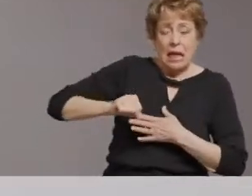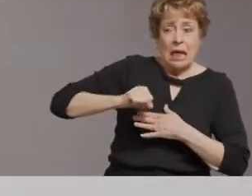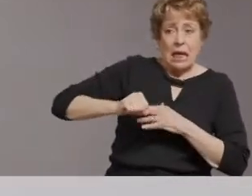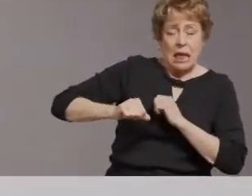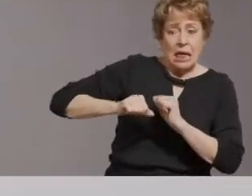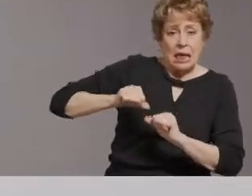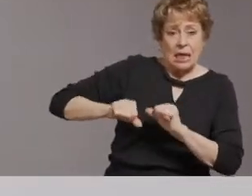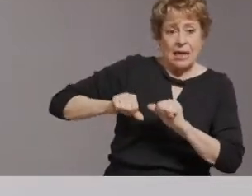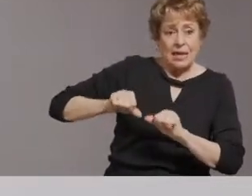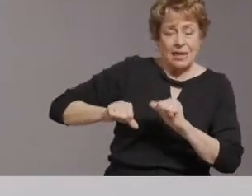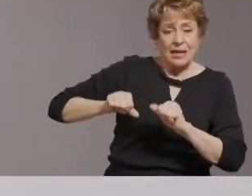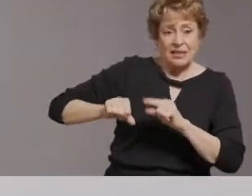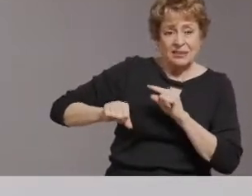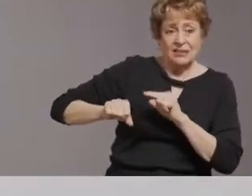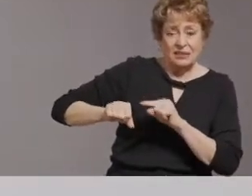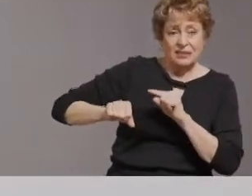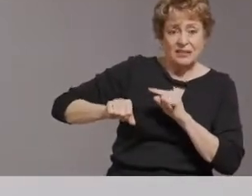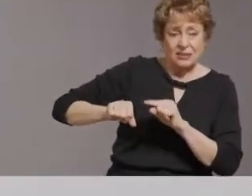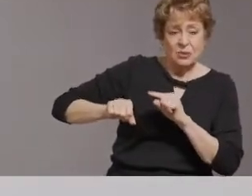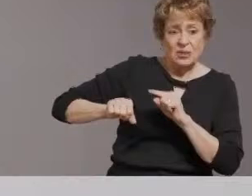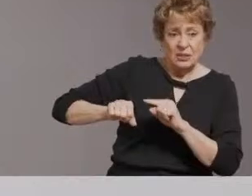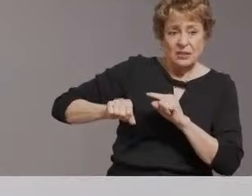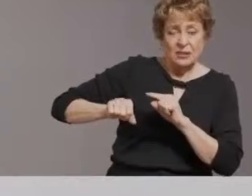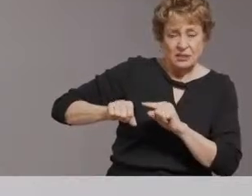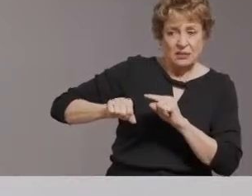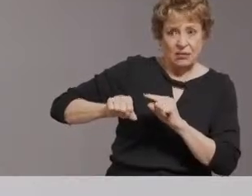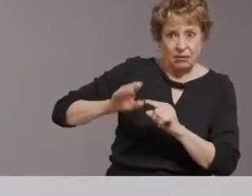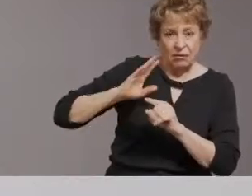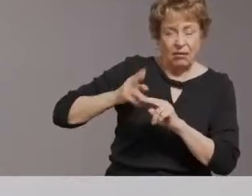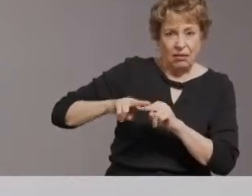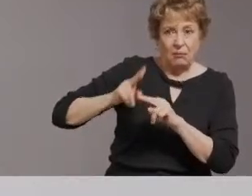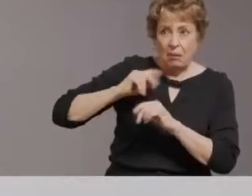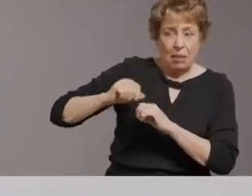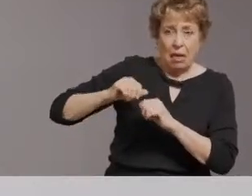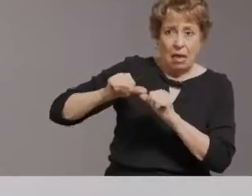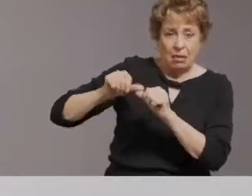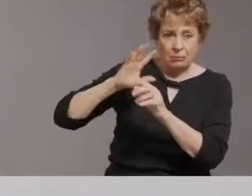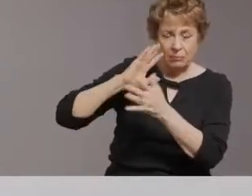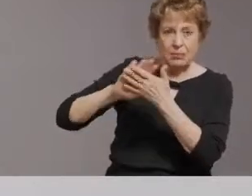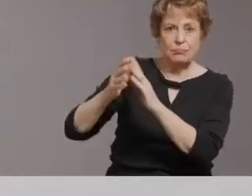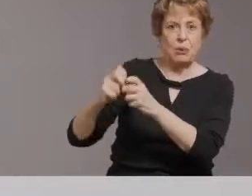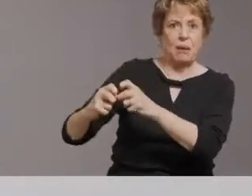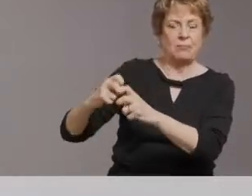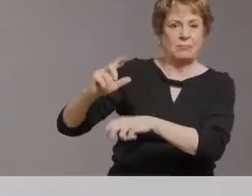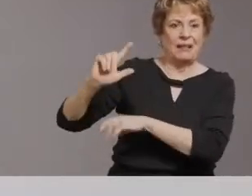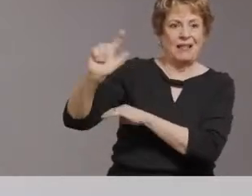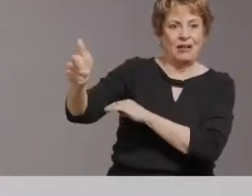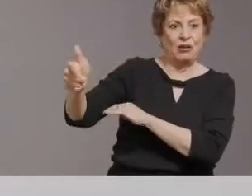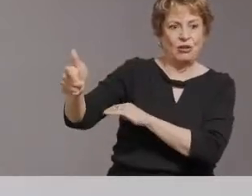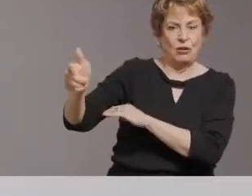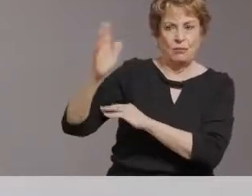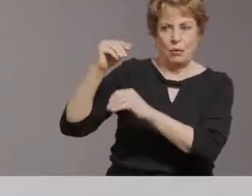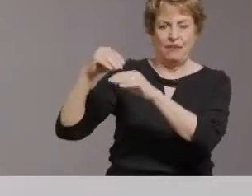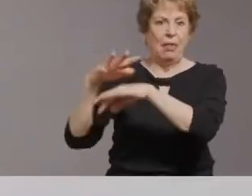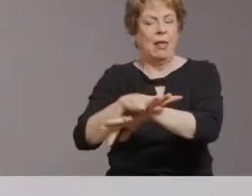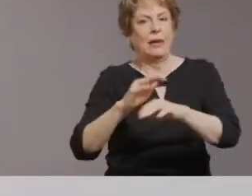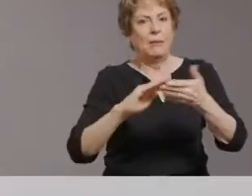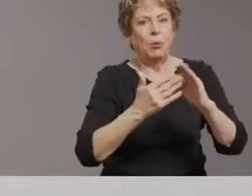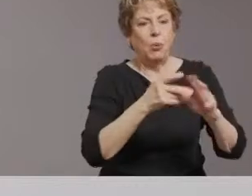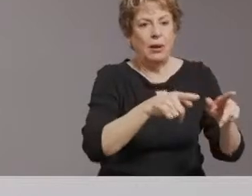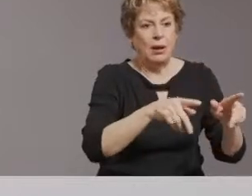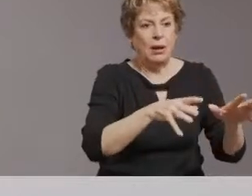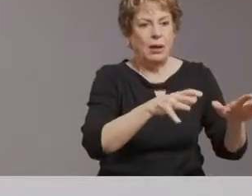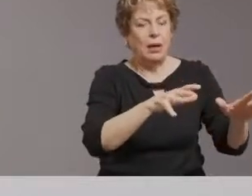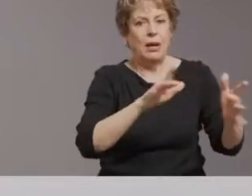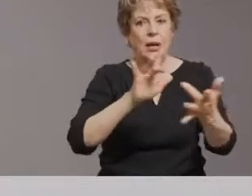issue moving forward. And I think we're going to have to do a lot of community outreach and really encouraging individuals to get